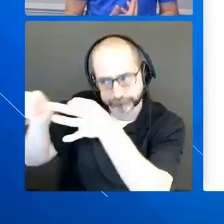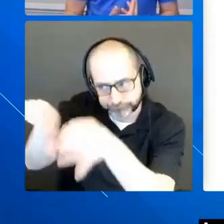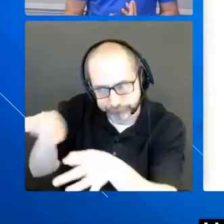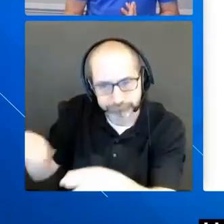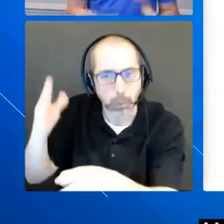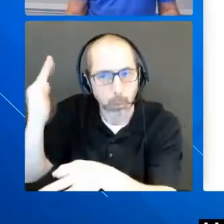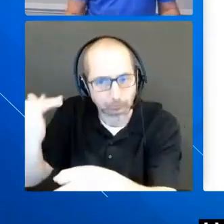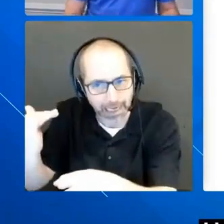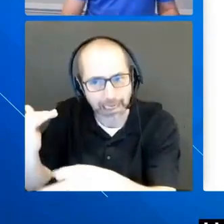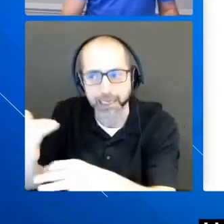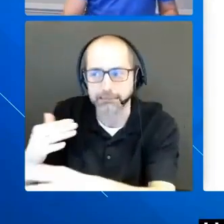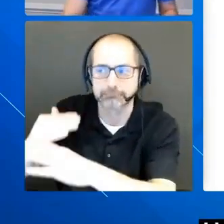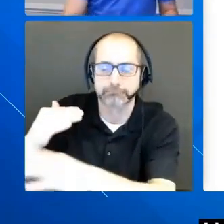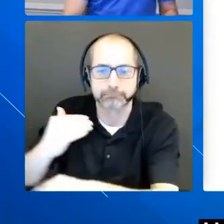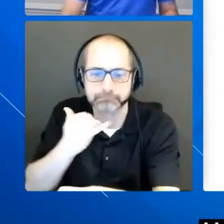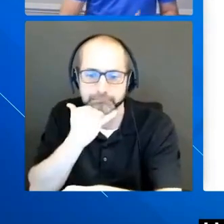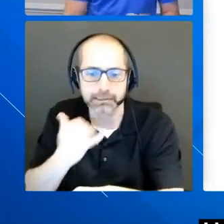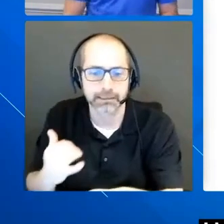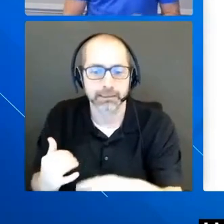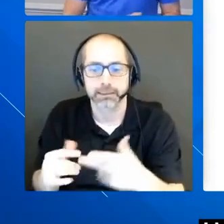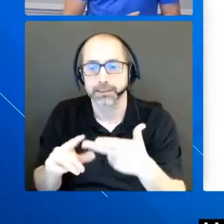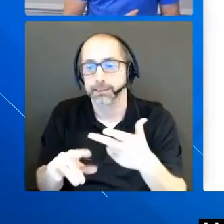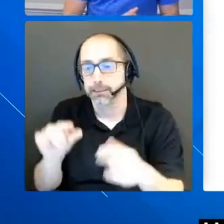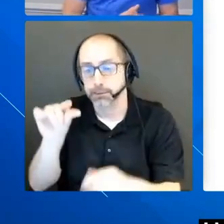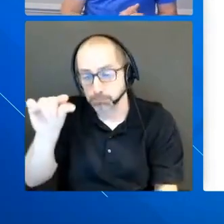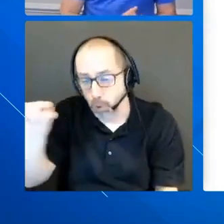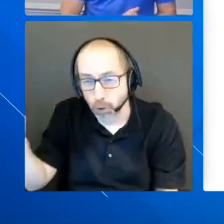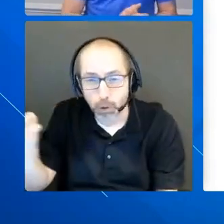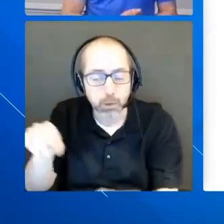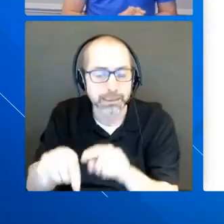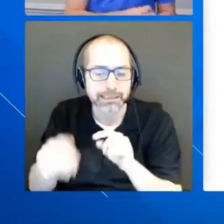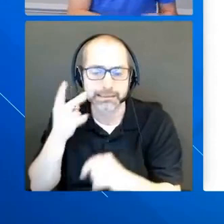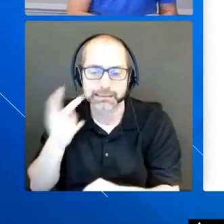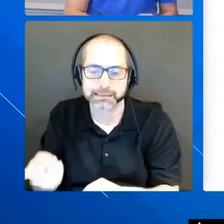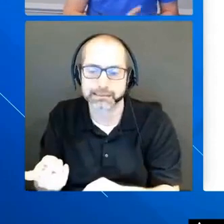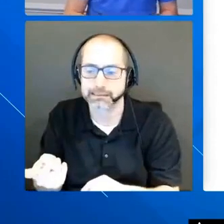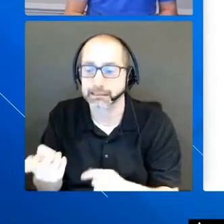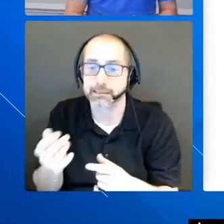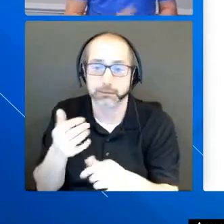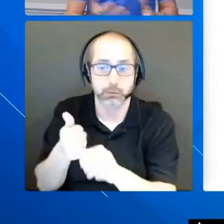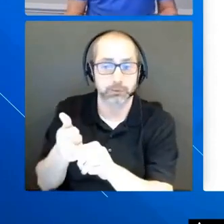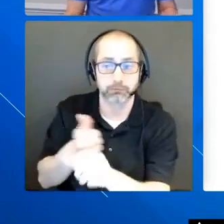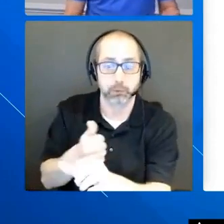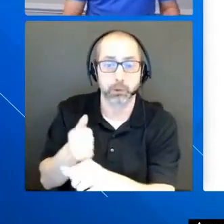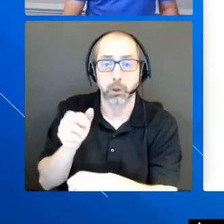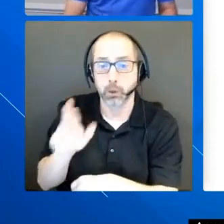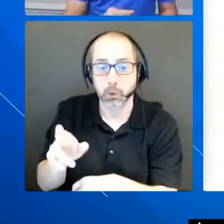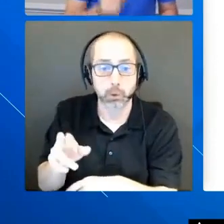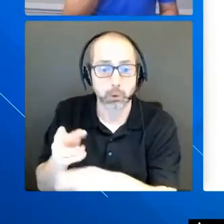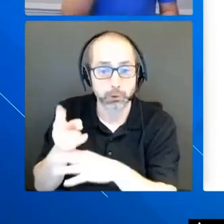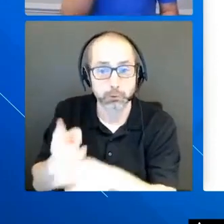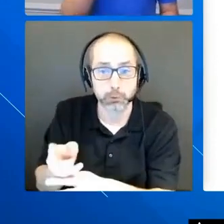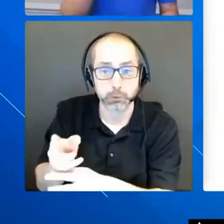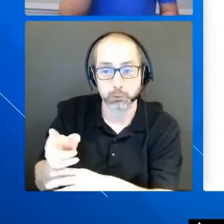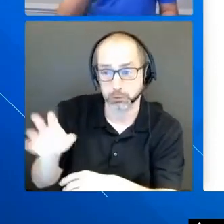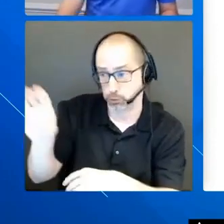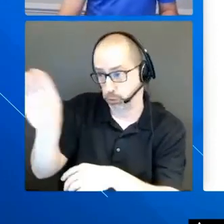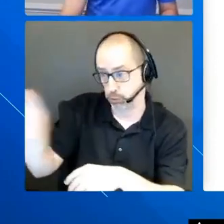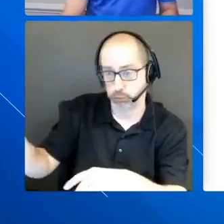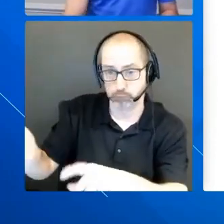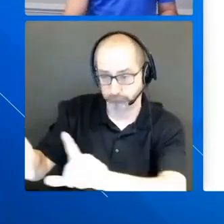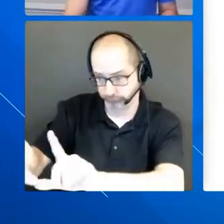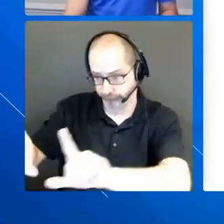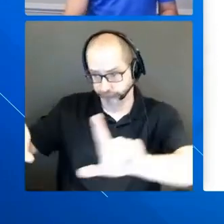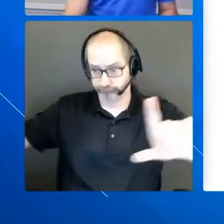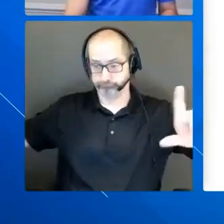I have difficulty seeing small fonts or small controls. You have to avoid them, or I use browser zoom or magnification programs.